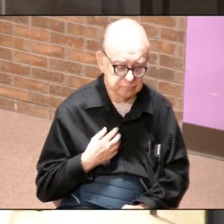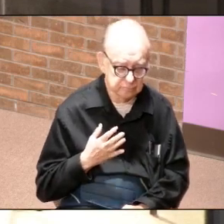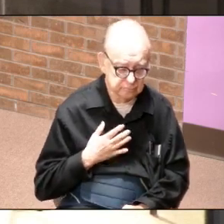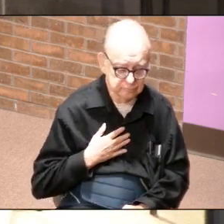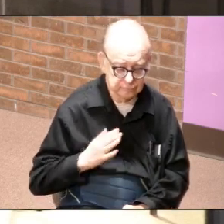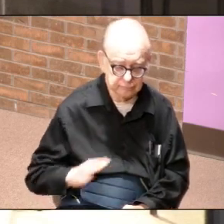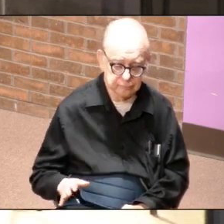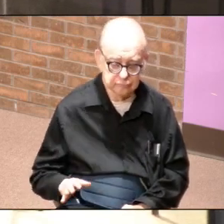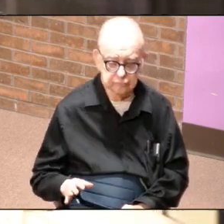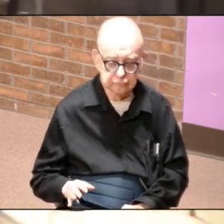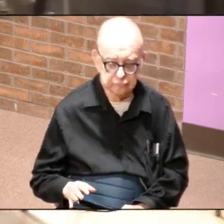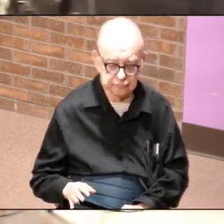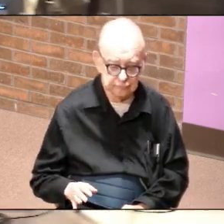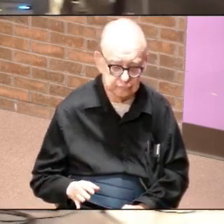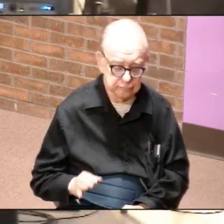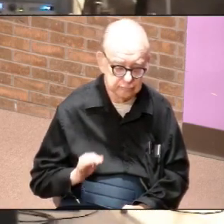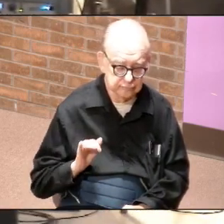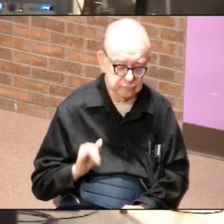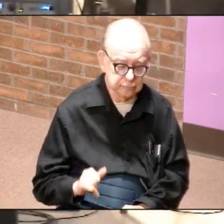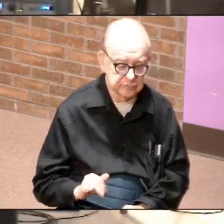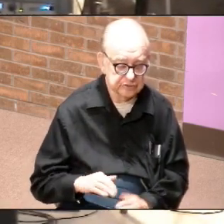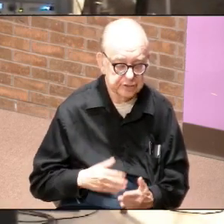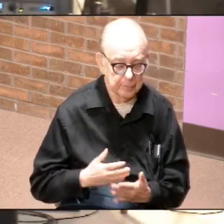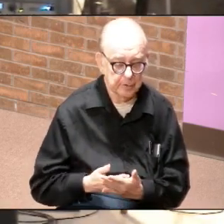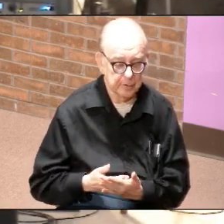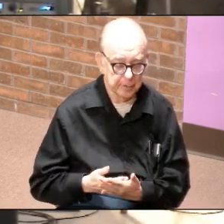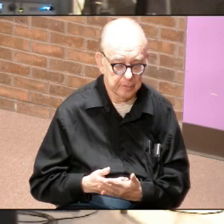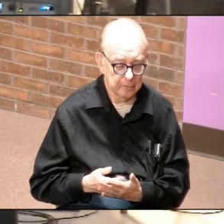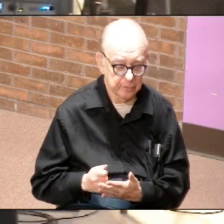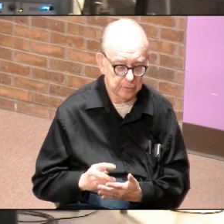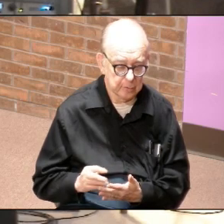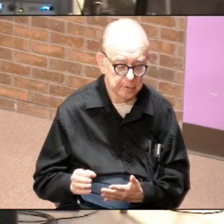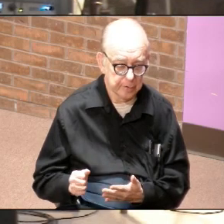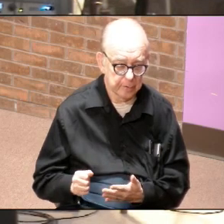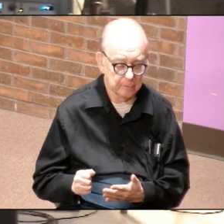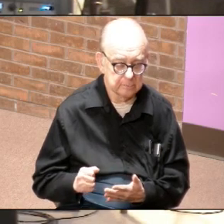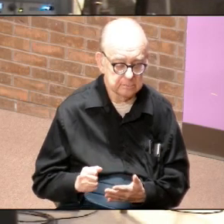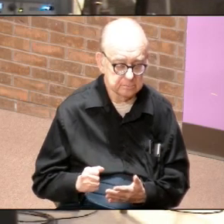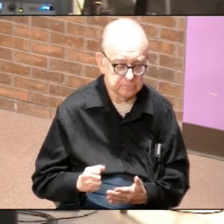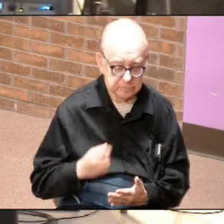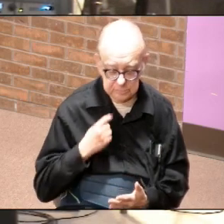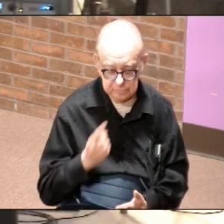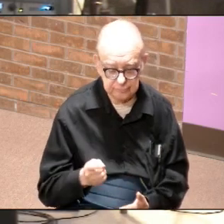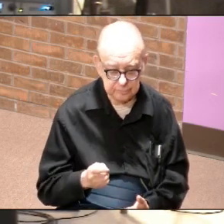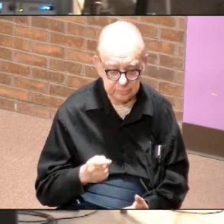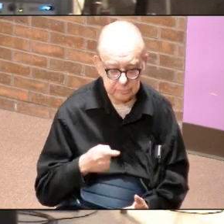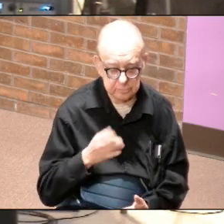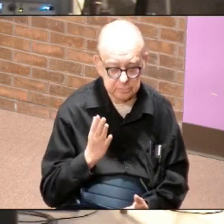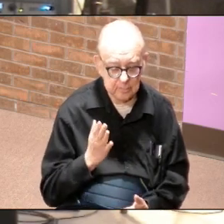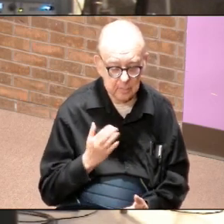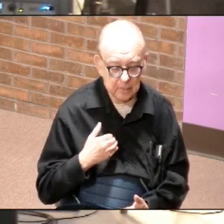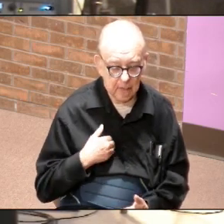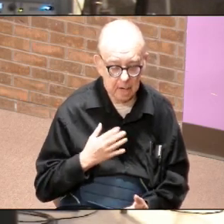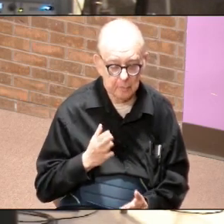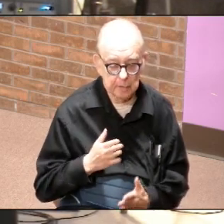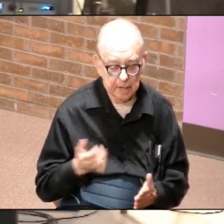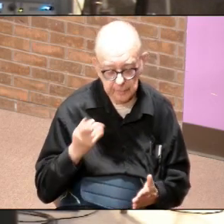my child, you know, a stillbirth or whatever. May I say to you, God had a plan for that